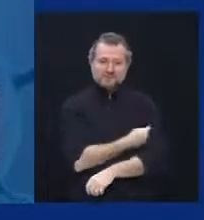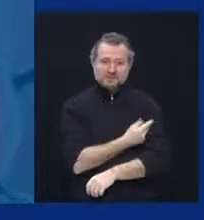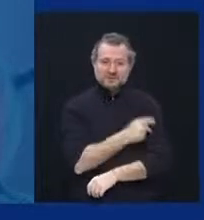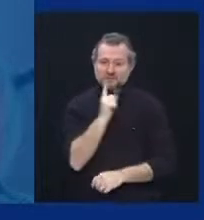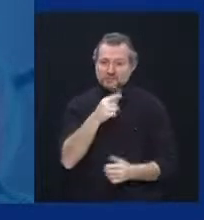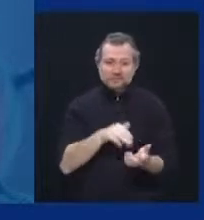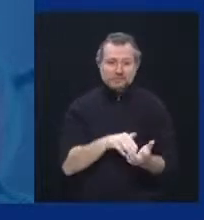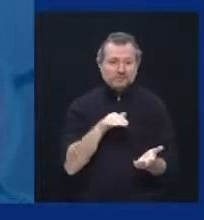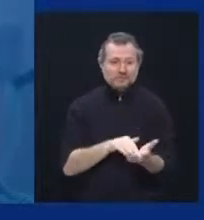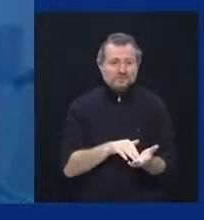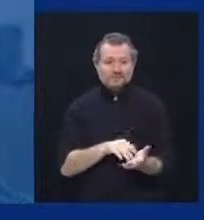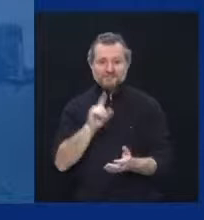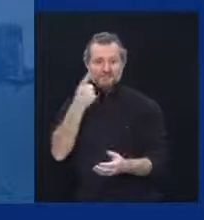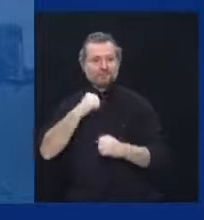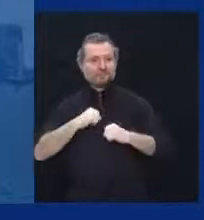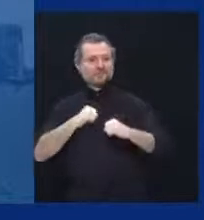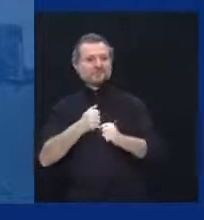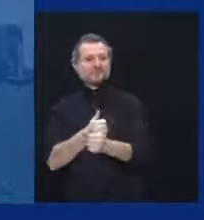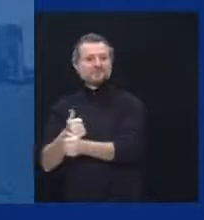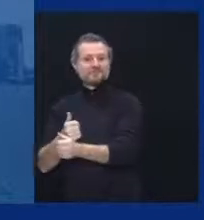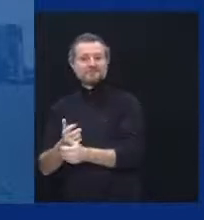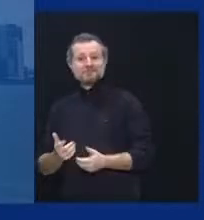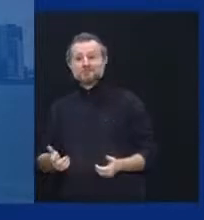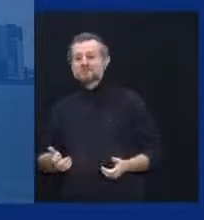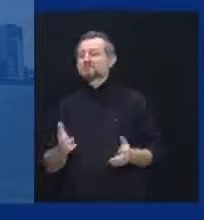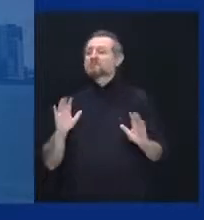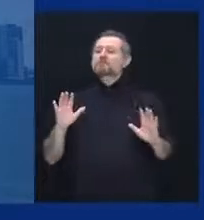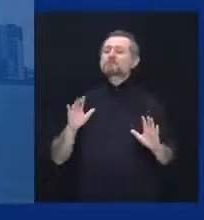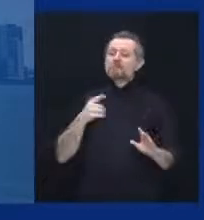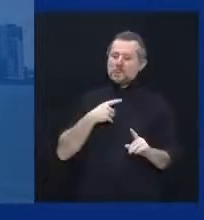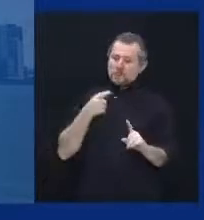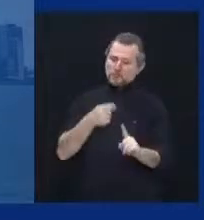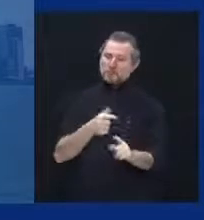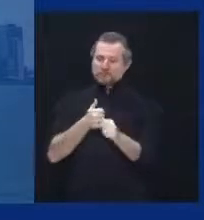we are subject to the facts if the facts change.